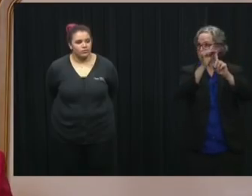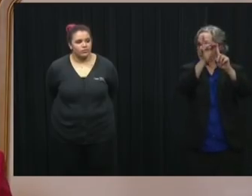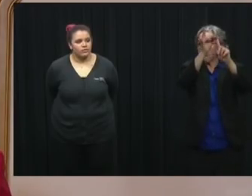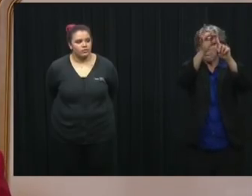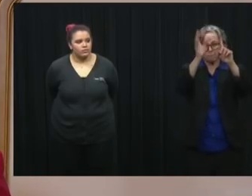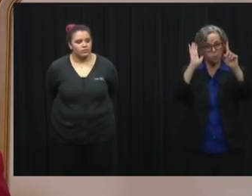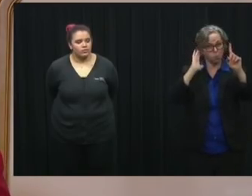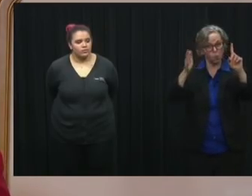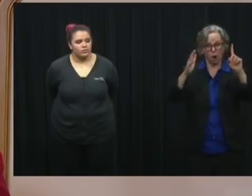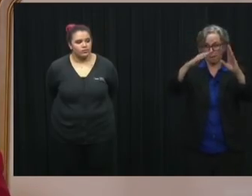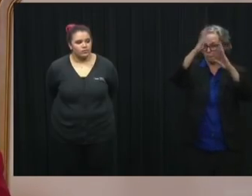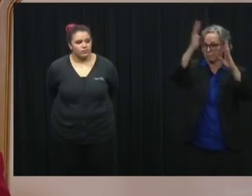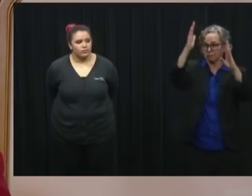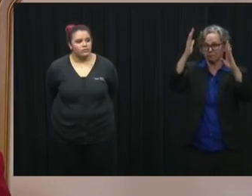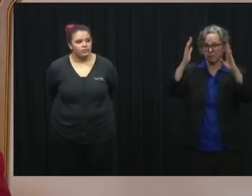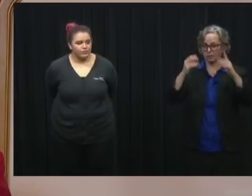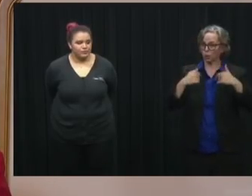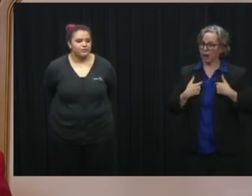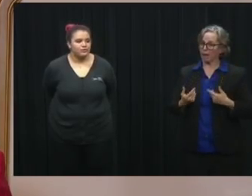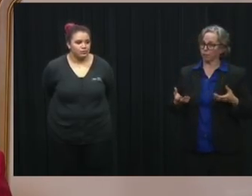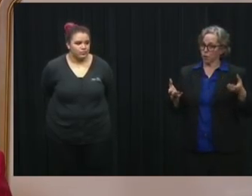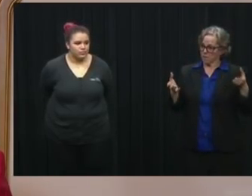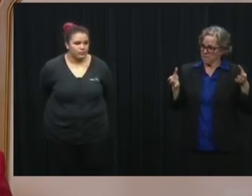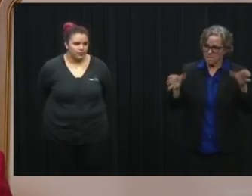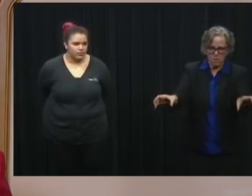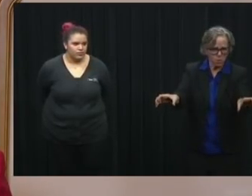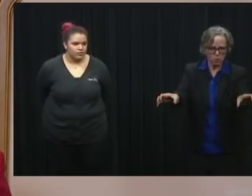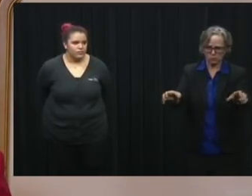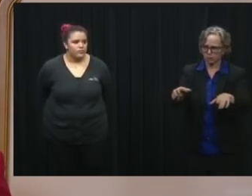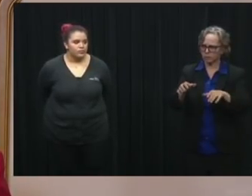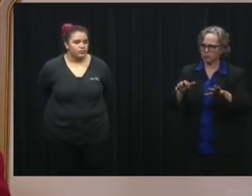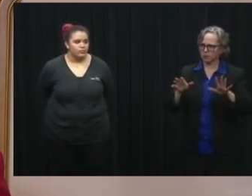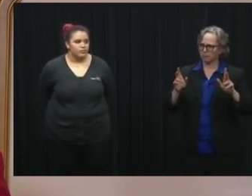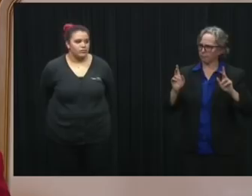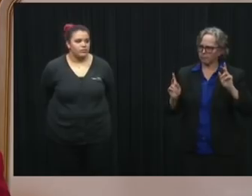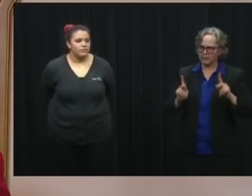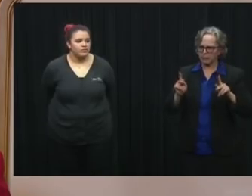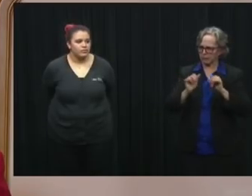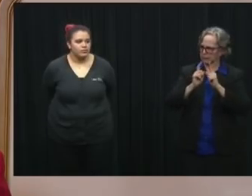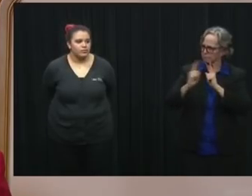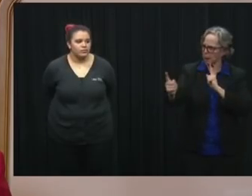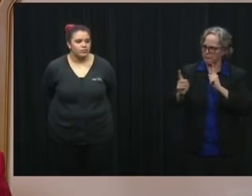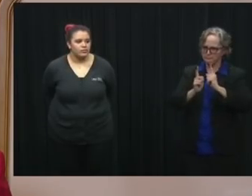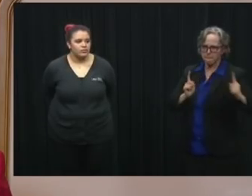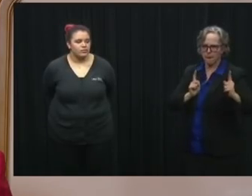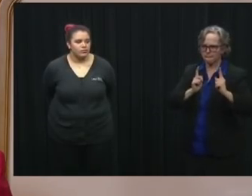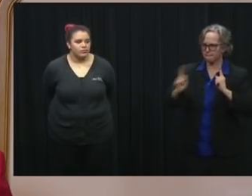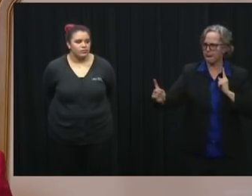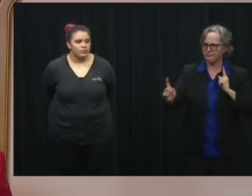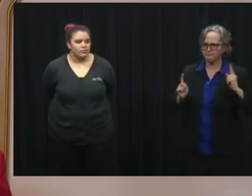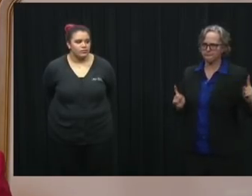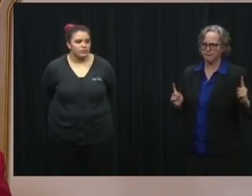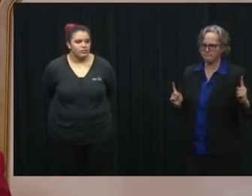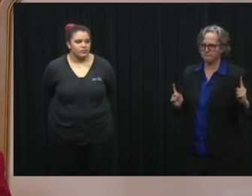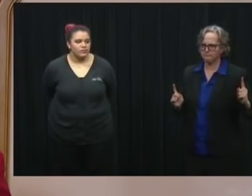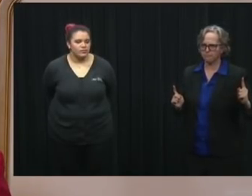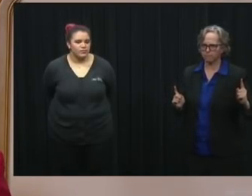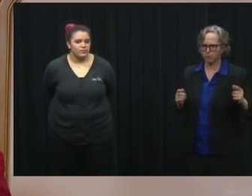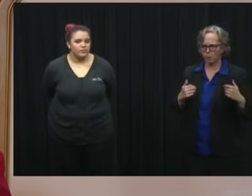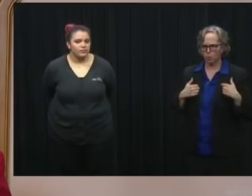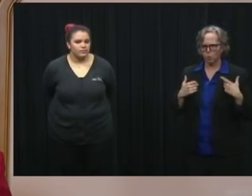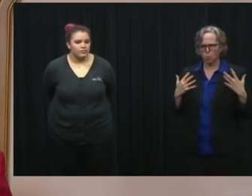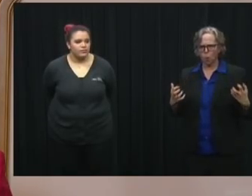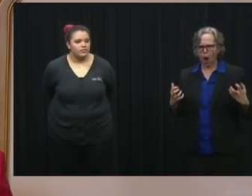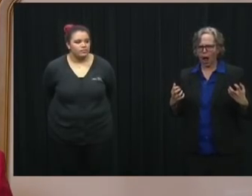through the distancing, the physical distancing is probably a better way of saying it than social distancing. We want people to stay connected, but we want to